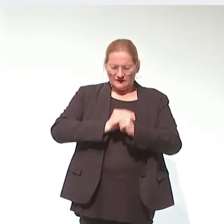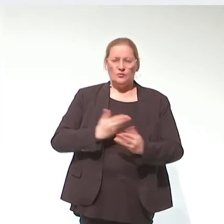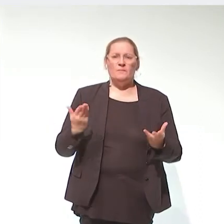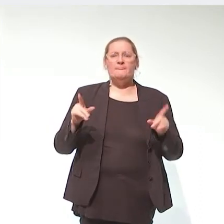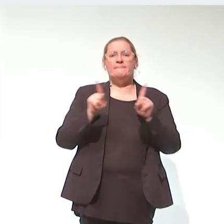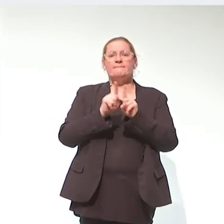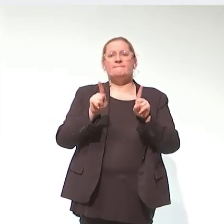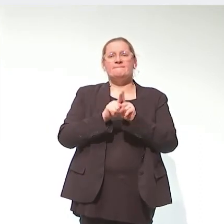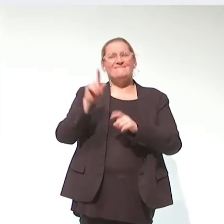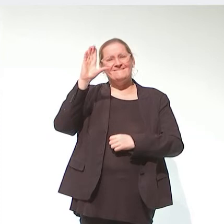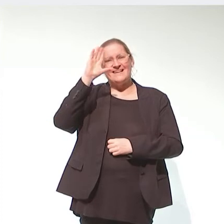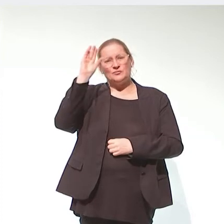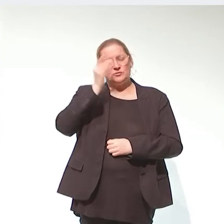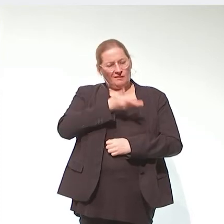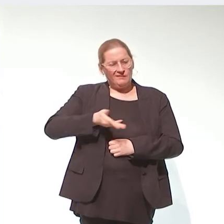disabilities,